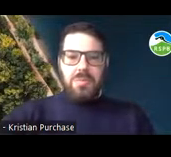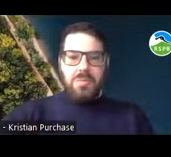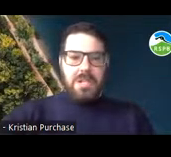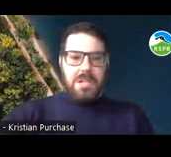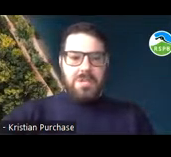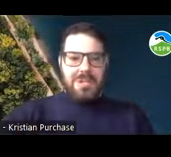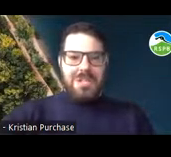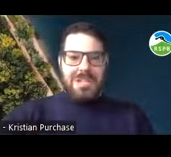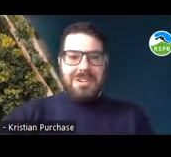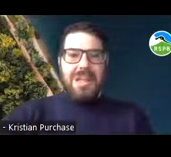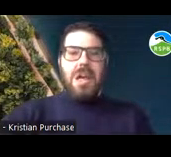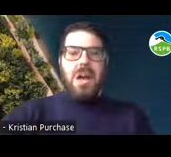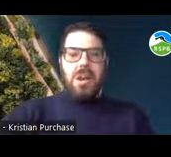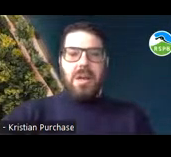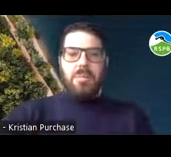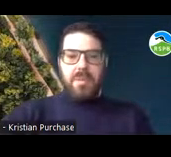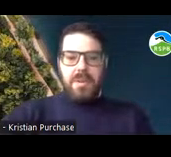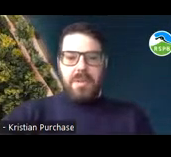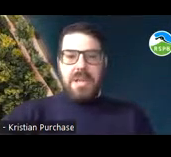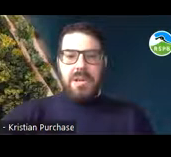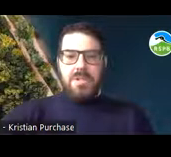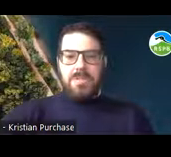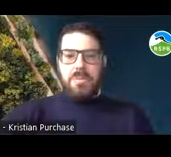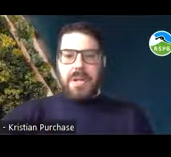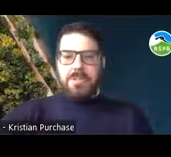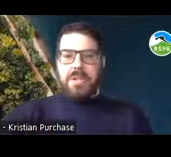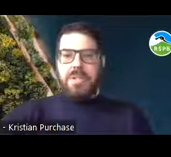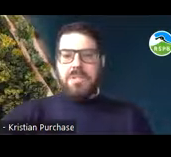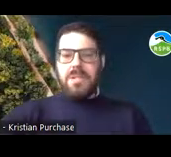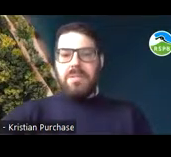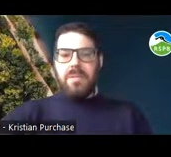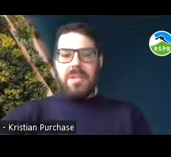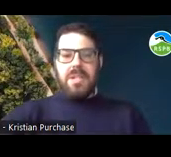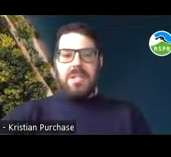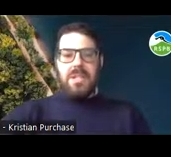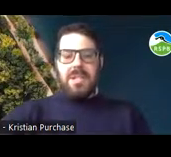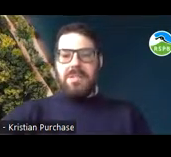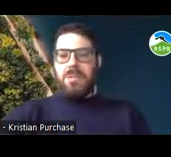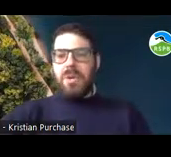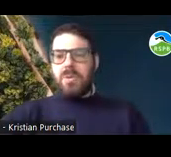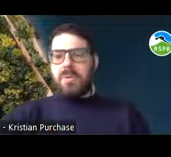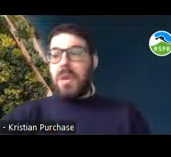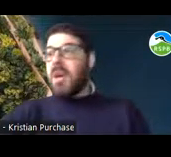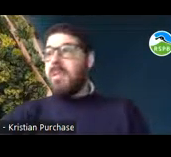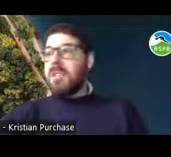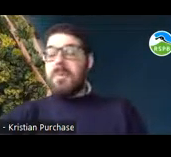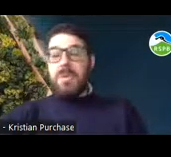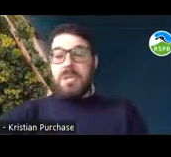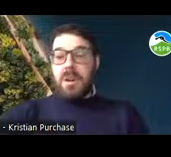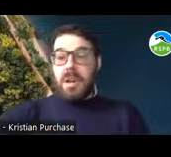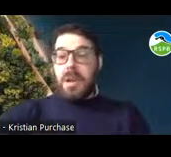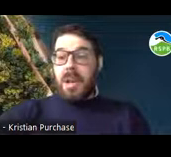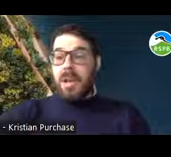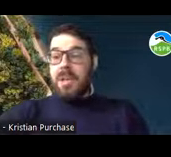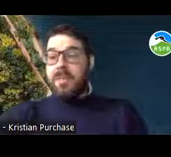we face with residential volunteering and learn with others how to support better inclusivity for volunteers and teams they work with. Thanks so much for